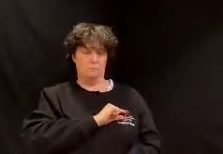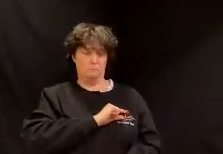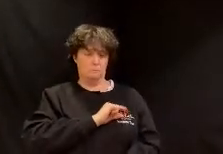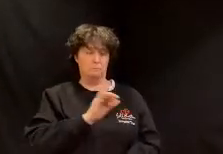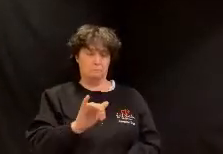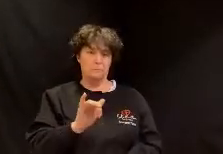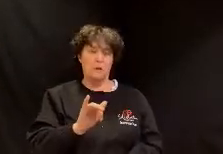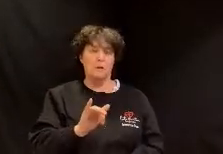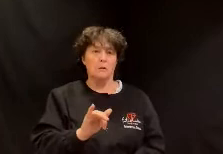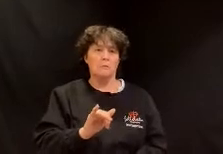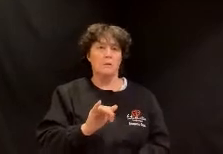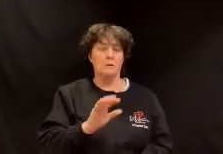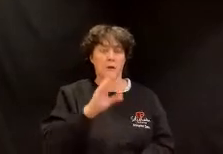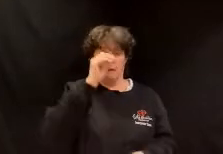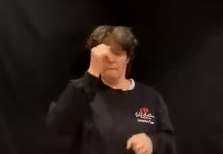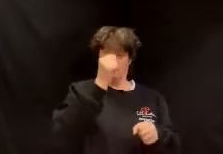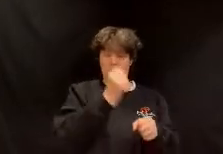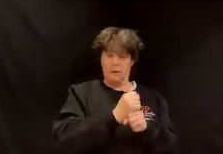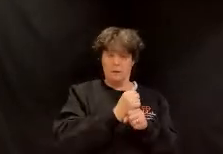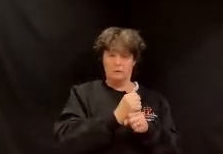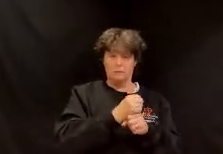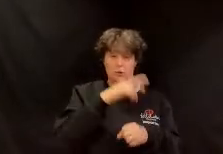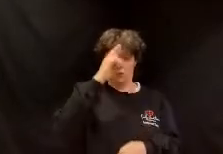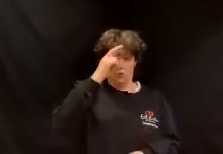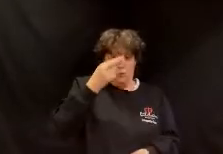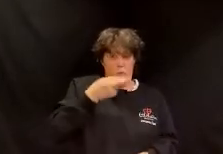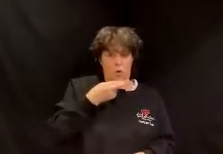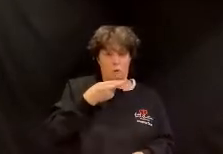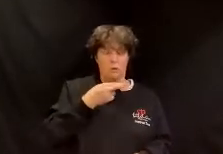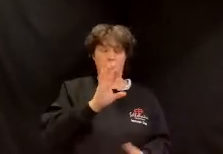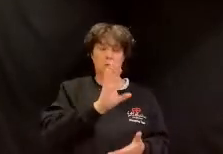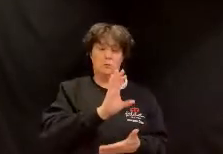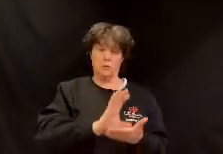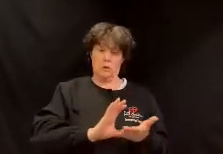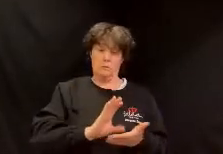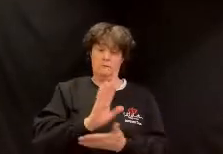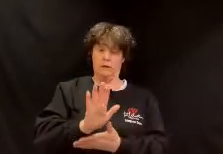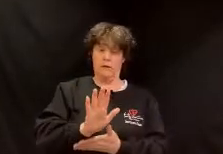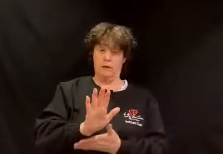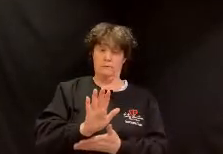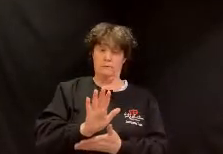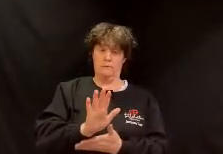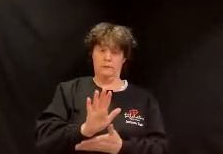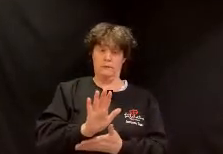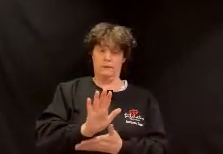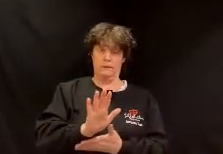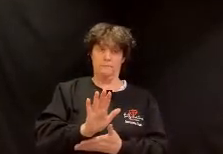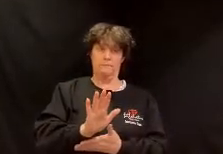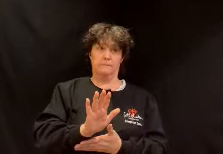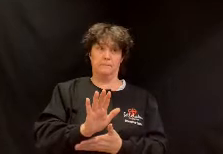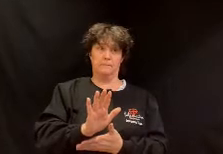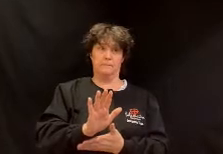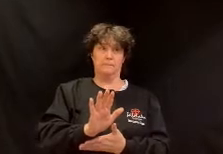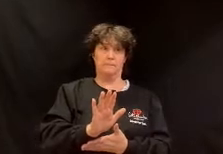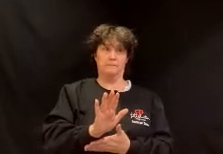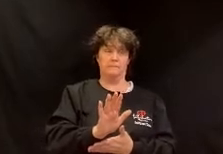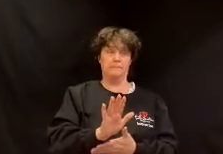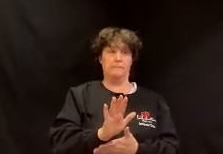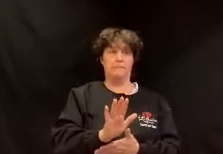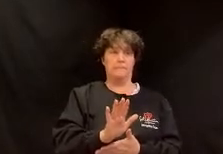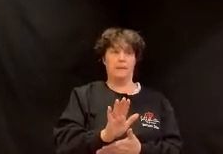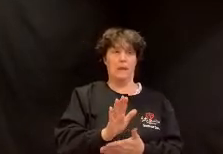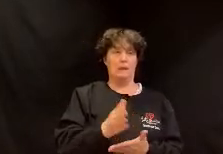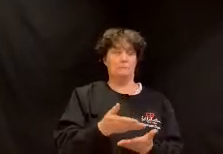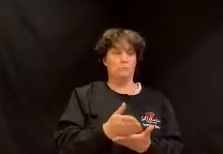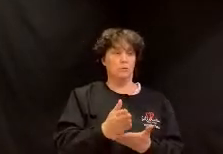faith. Now go with me real quick to Romans chapter 5. We'll start there tonight. I'm trying to pick around. You guys all right? Anybody cold